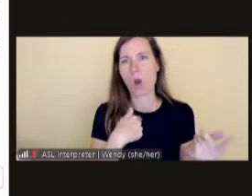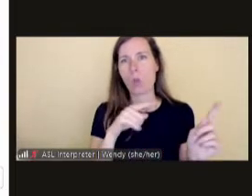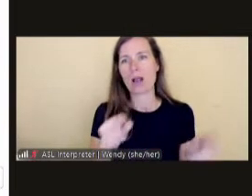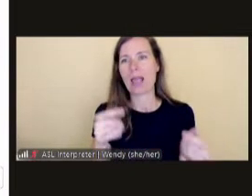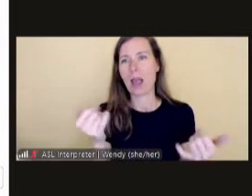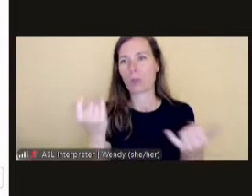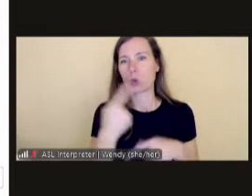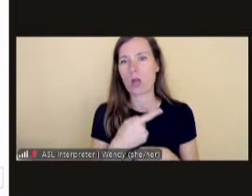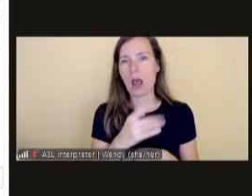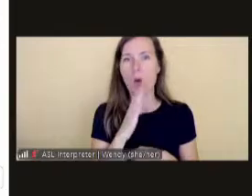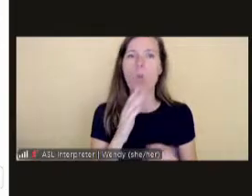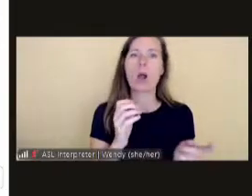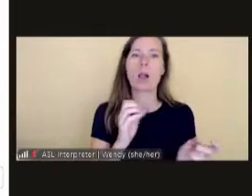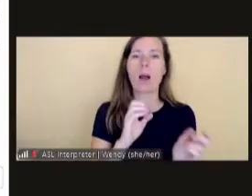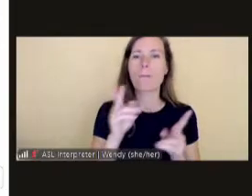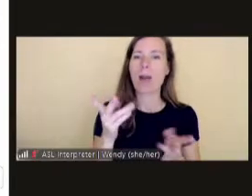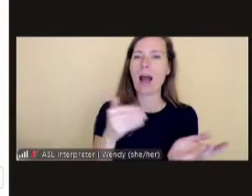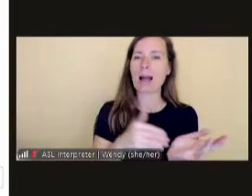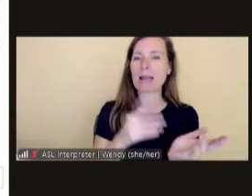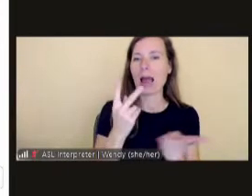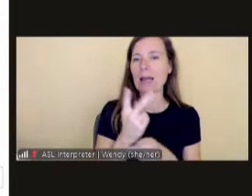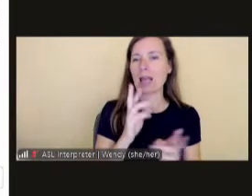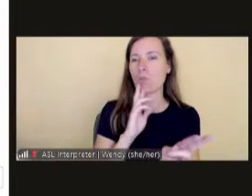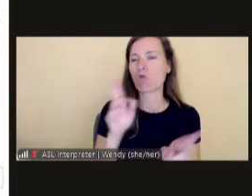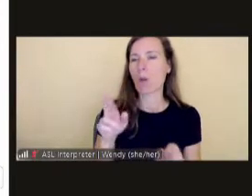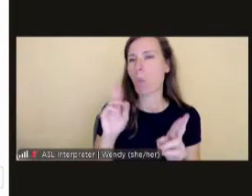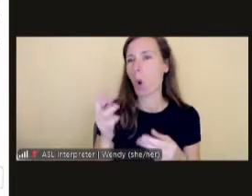and keep reporting as much as you'd like us to.